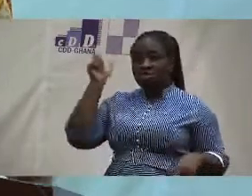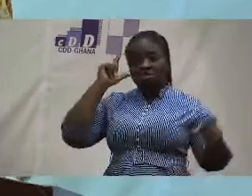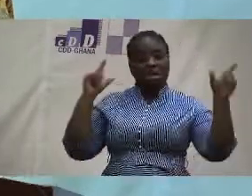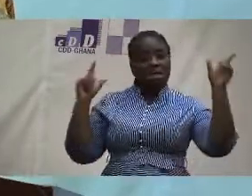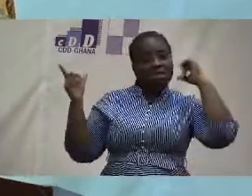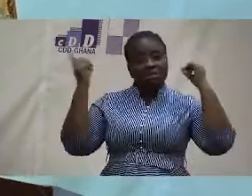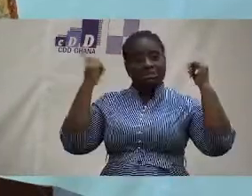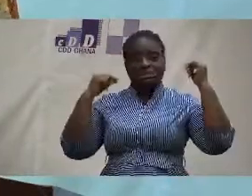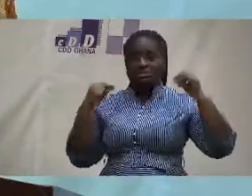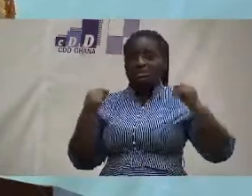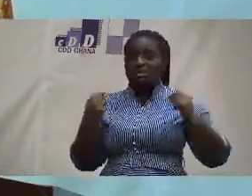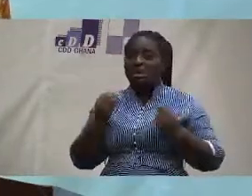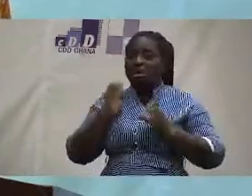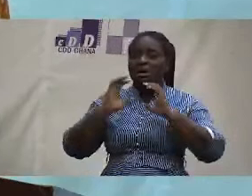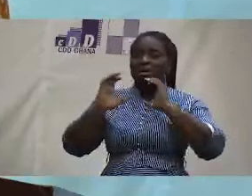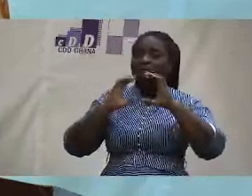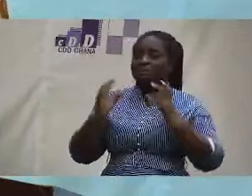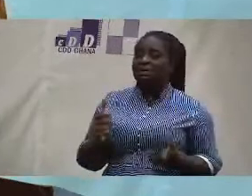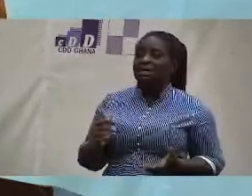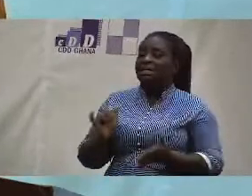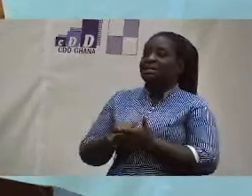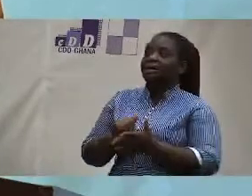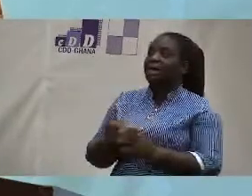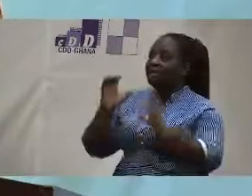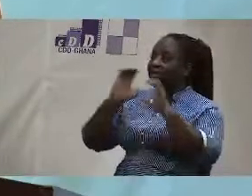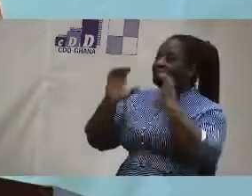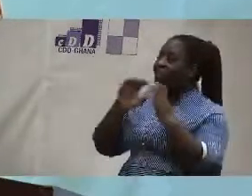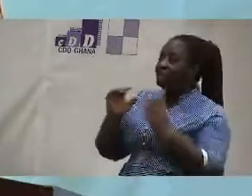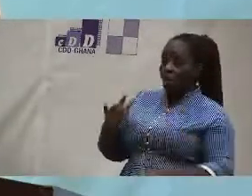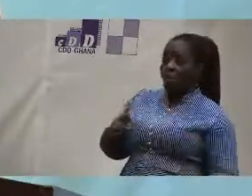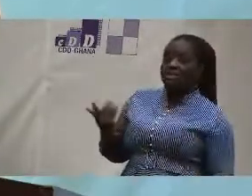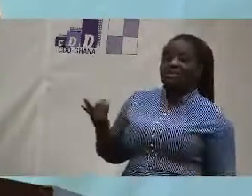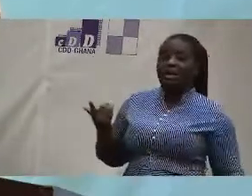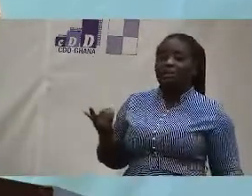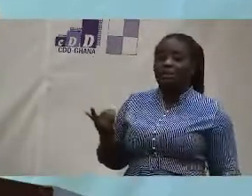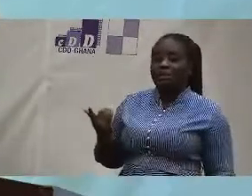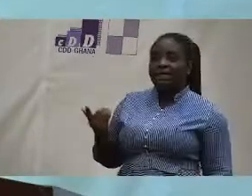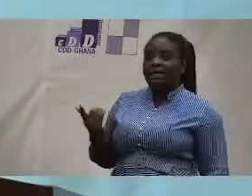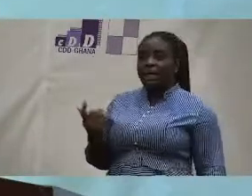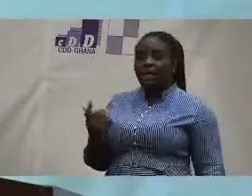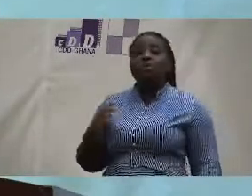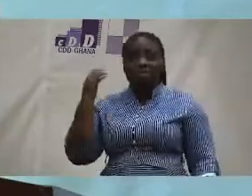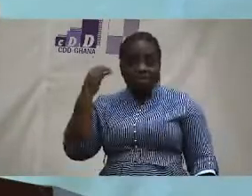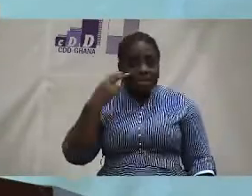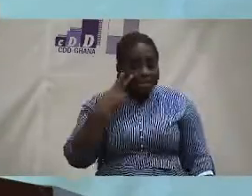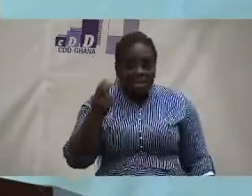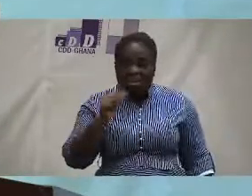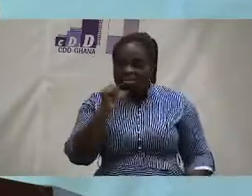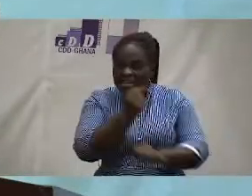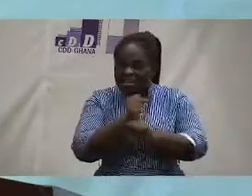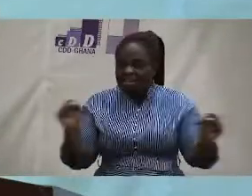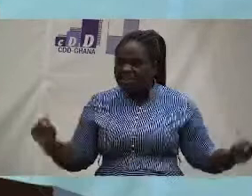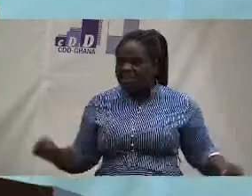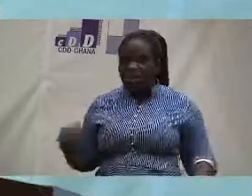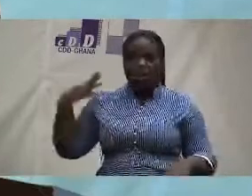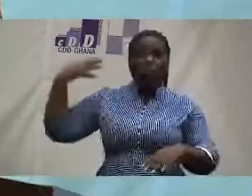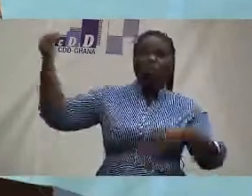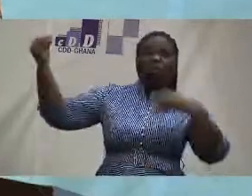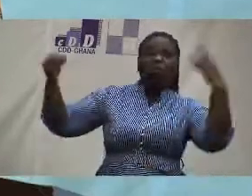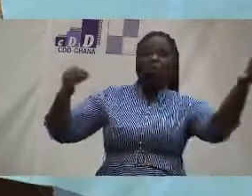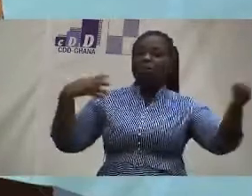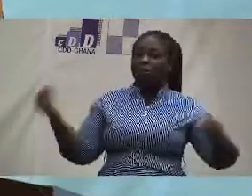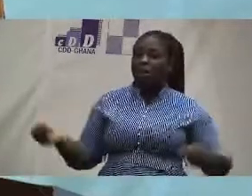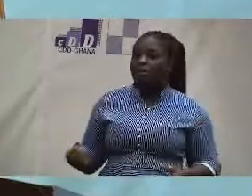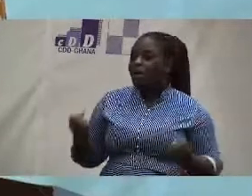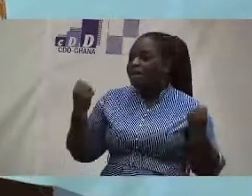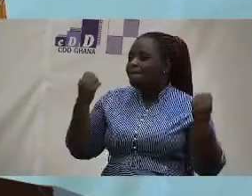our conversation. So those days we have conversation on WhatsApp and we deem it to be safe are long gone, because there are